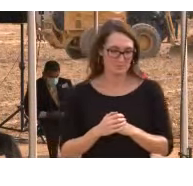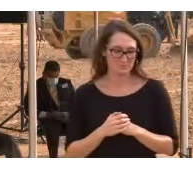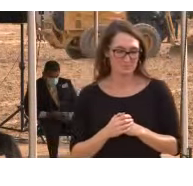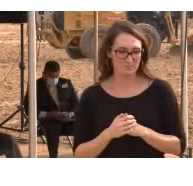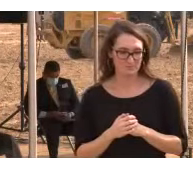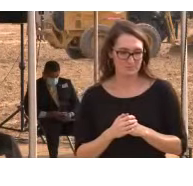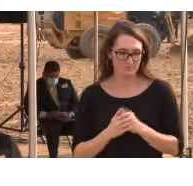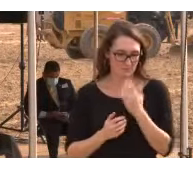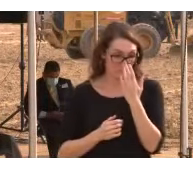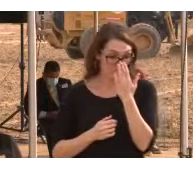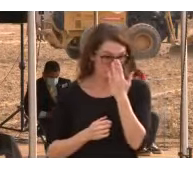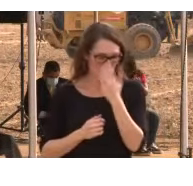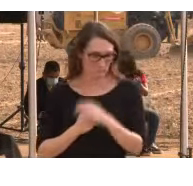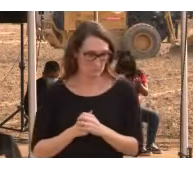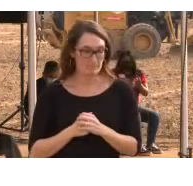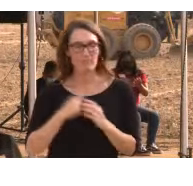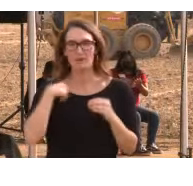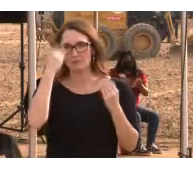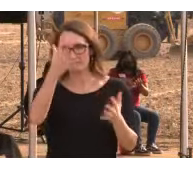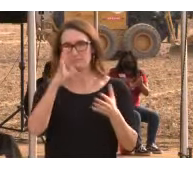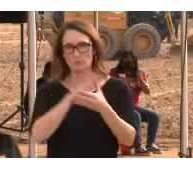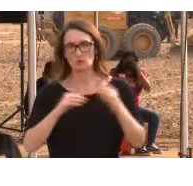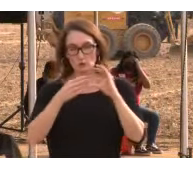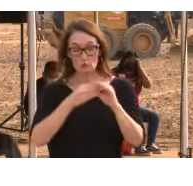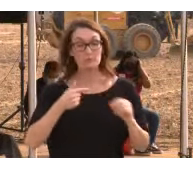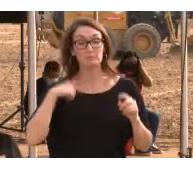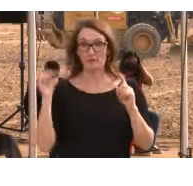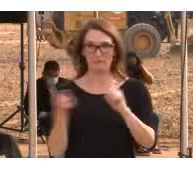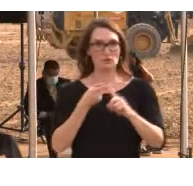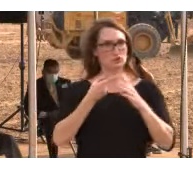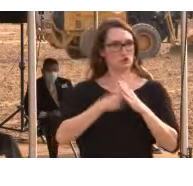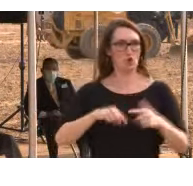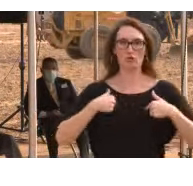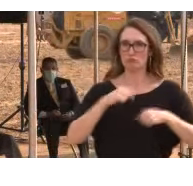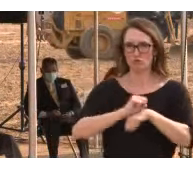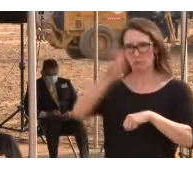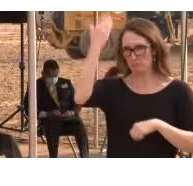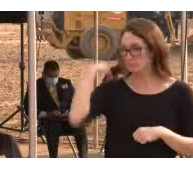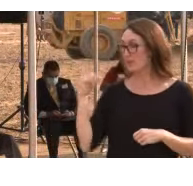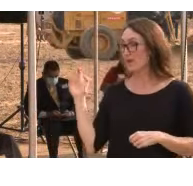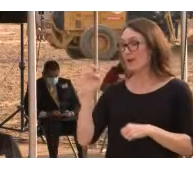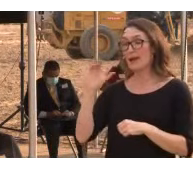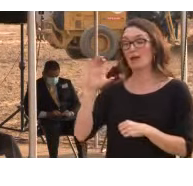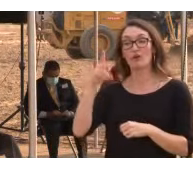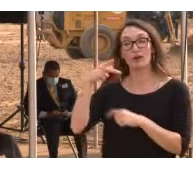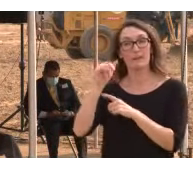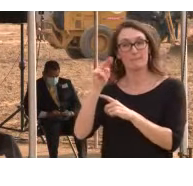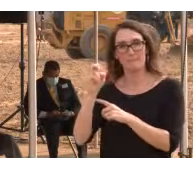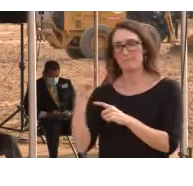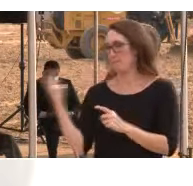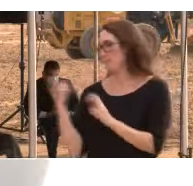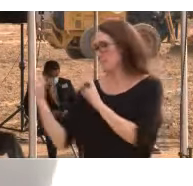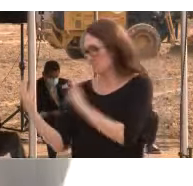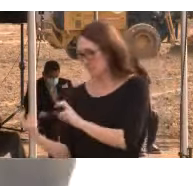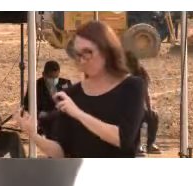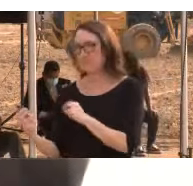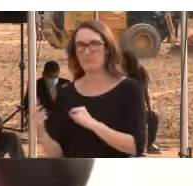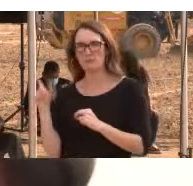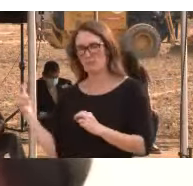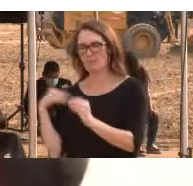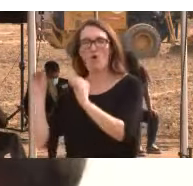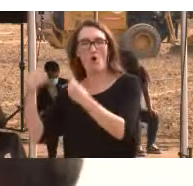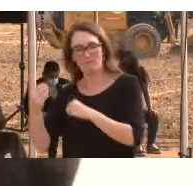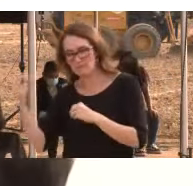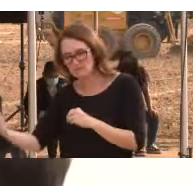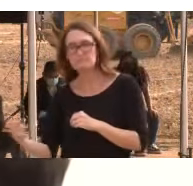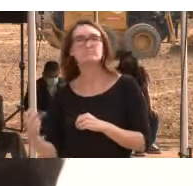I have to tell you a story. When I first got here, Eric Payne called me together, and we sat in a building downtown where his office is,